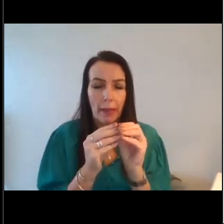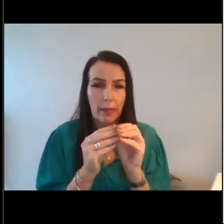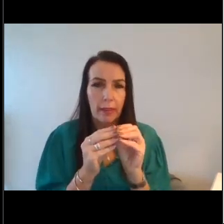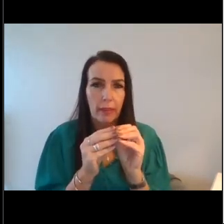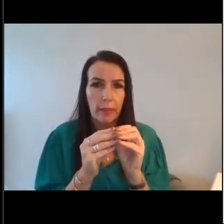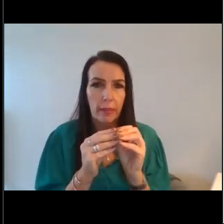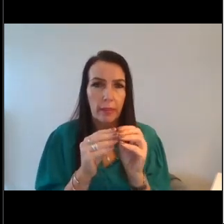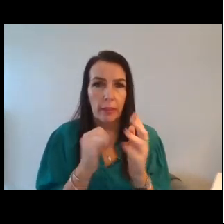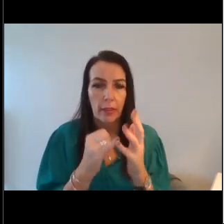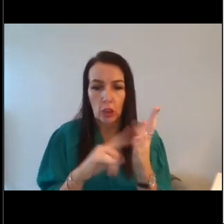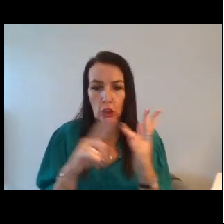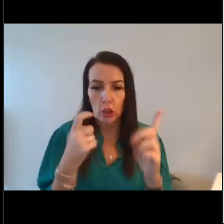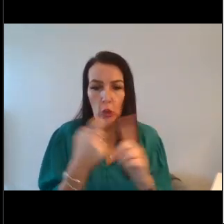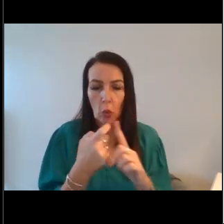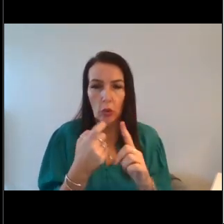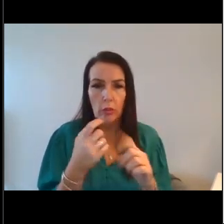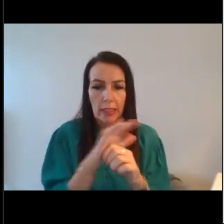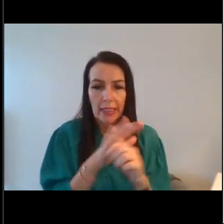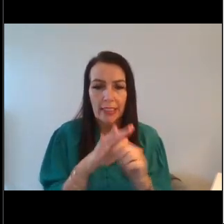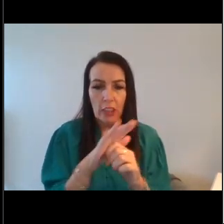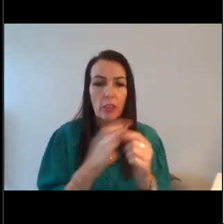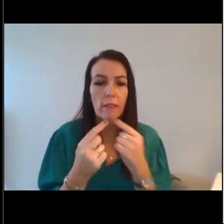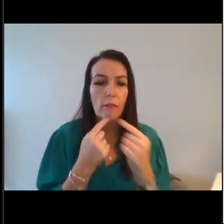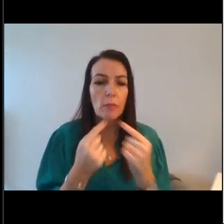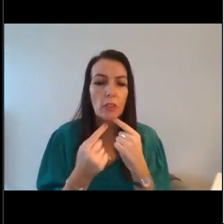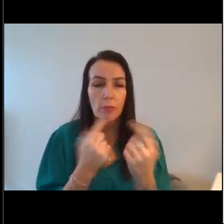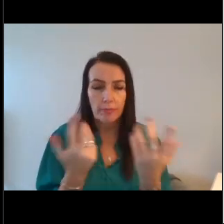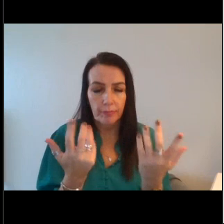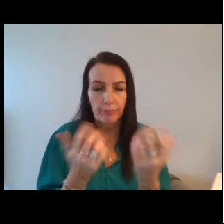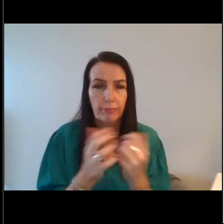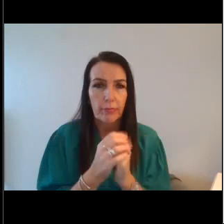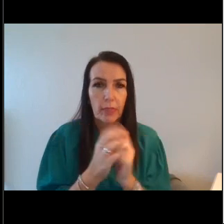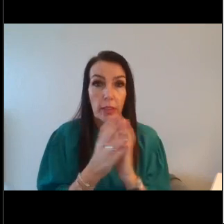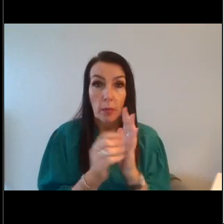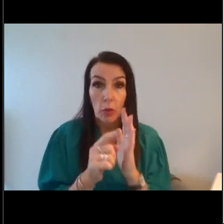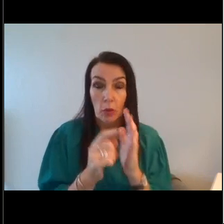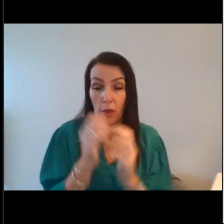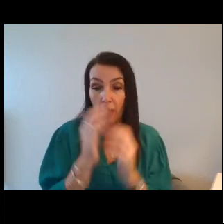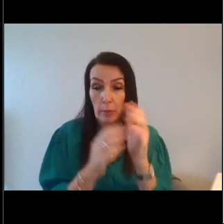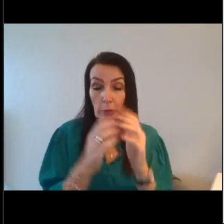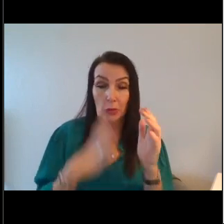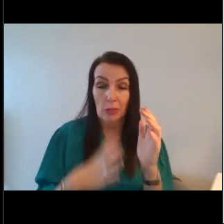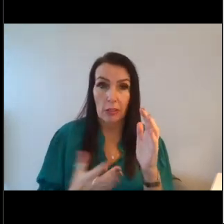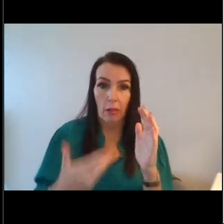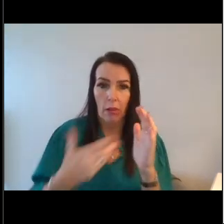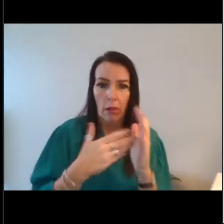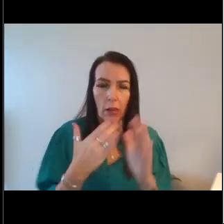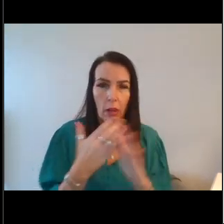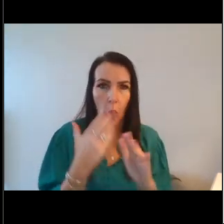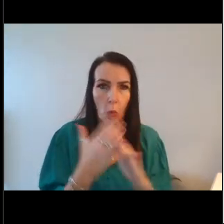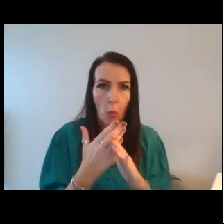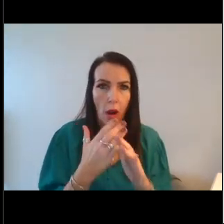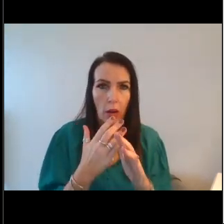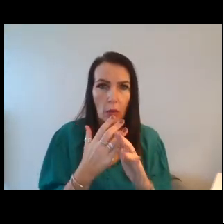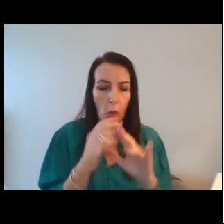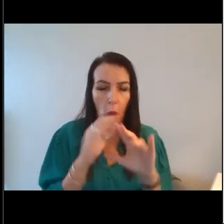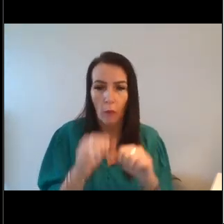stock condition information, because if you've got a building that's going to need significant works before it can ever take a